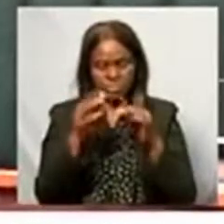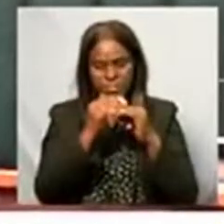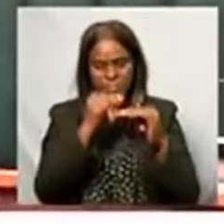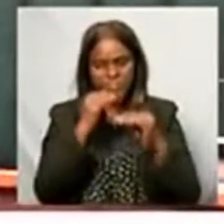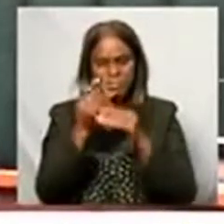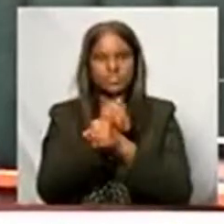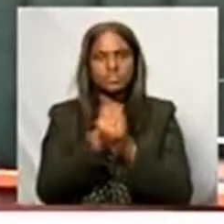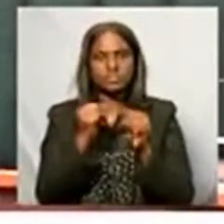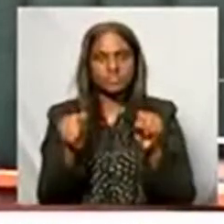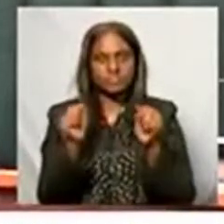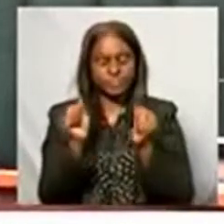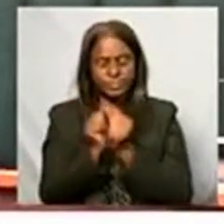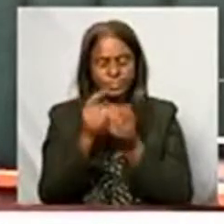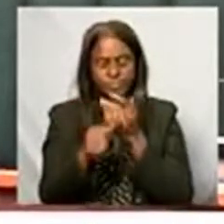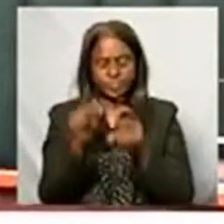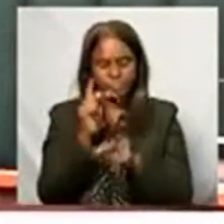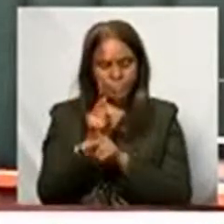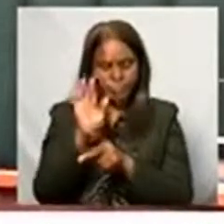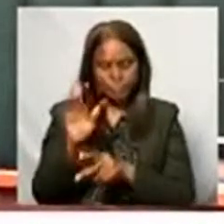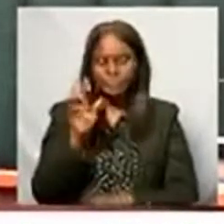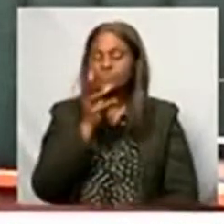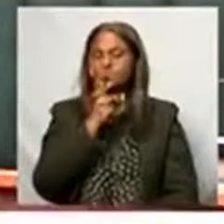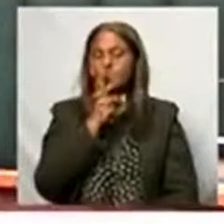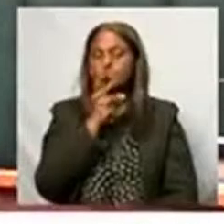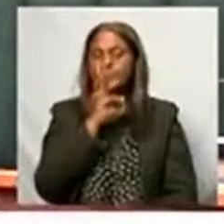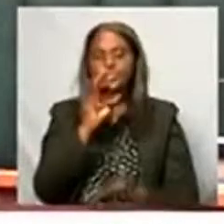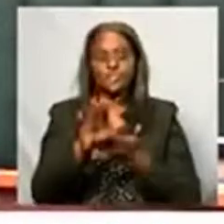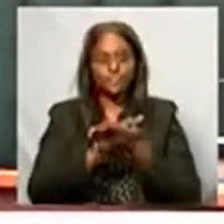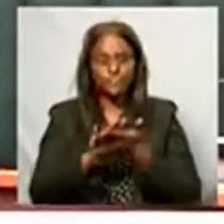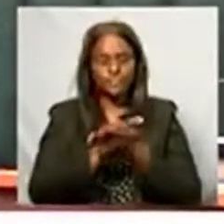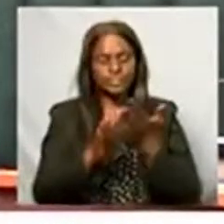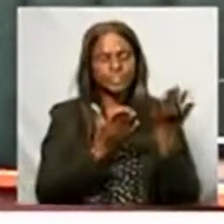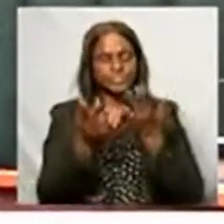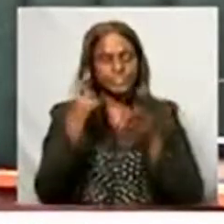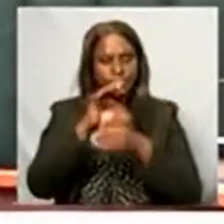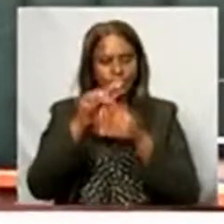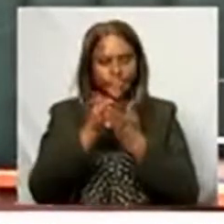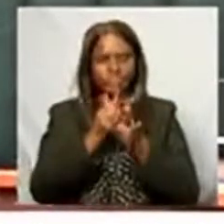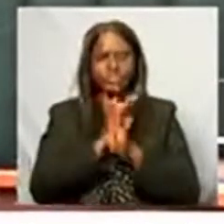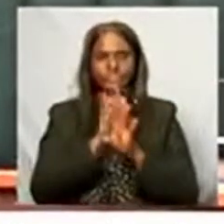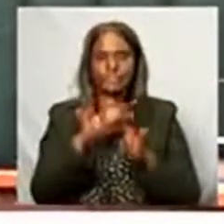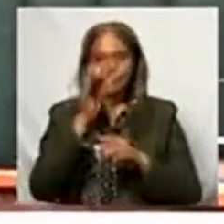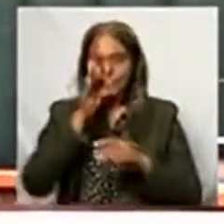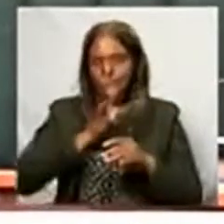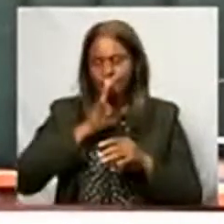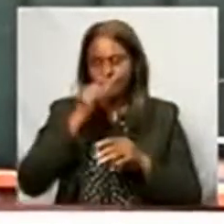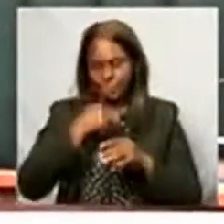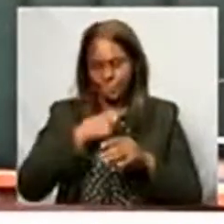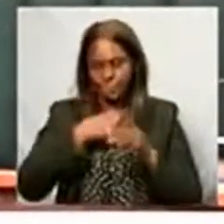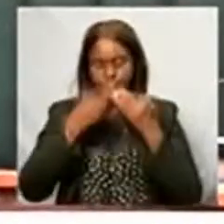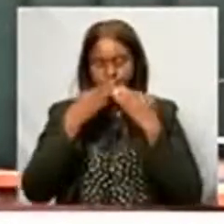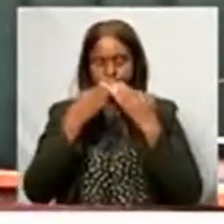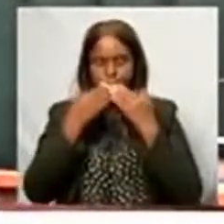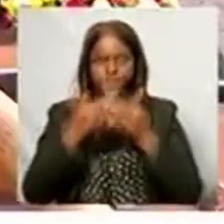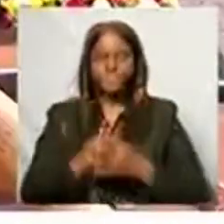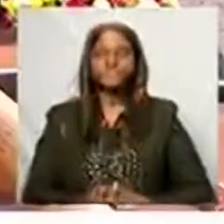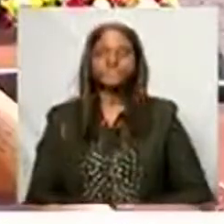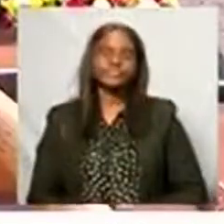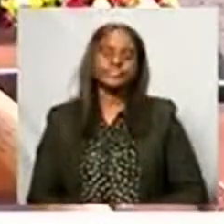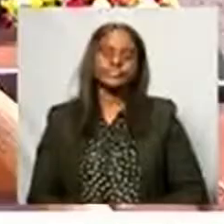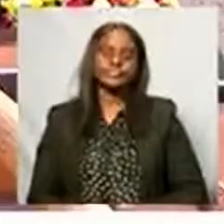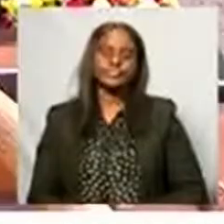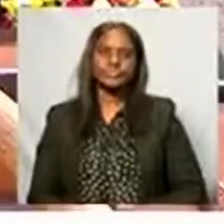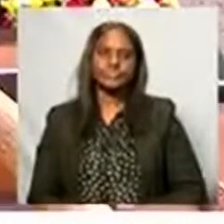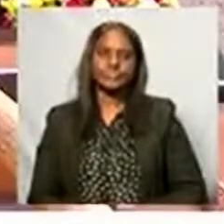safe, and sustainable water and sanitation services for all Zambians. Madam Speaker, I thank you. Thank